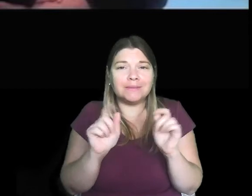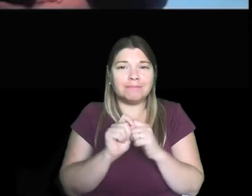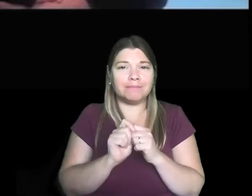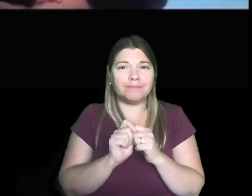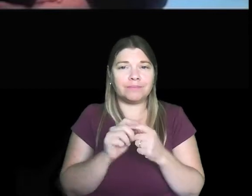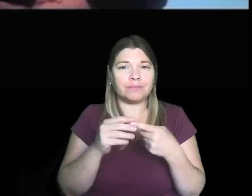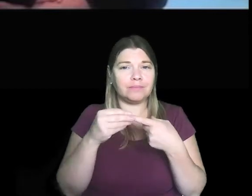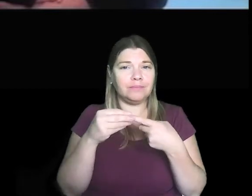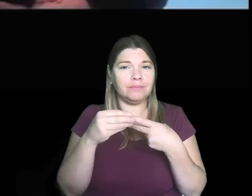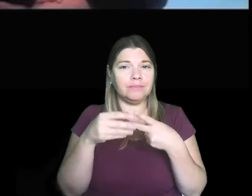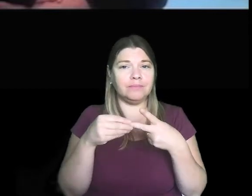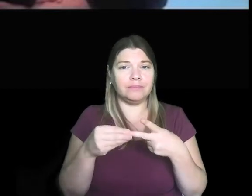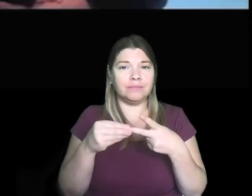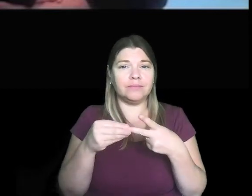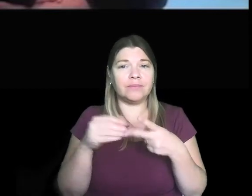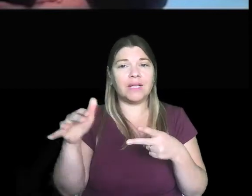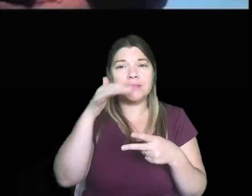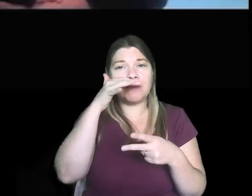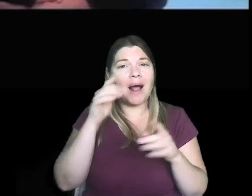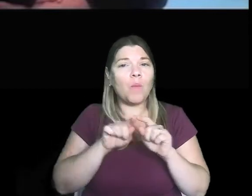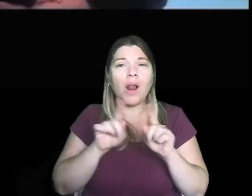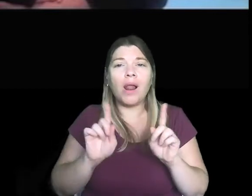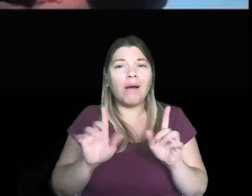What does it smell like?